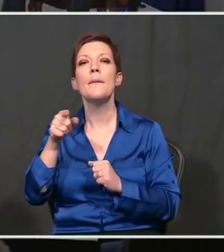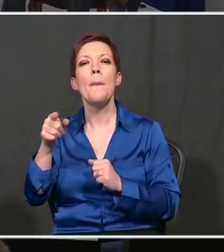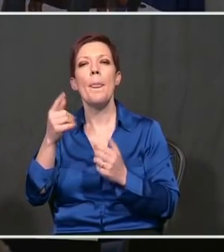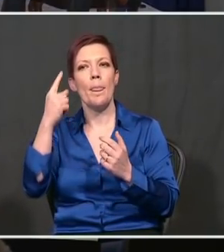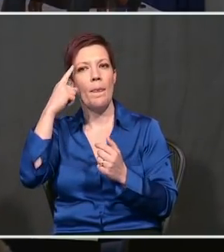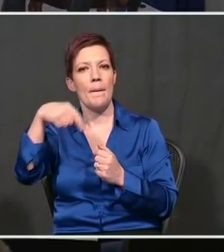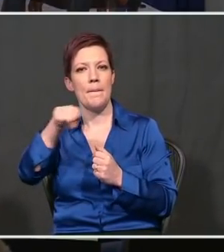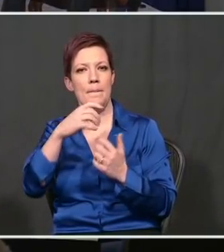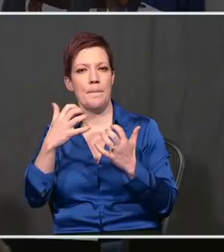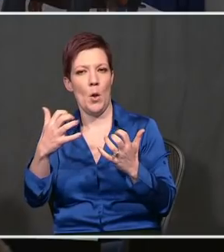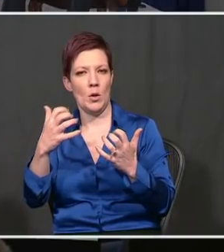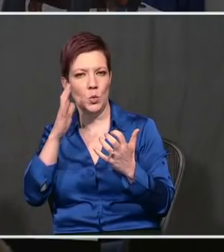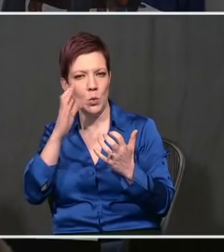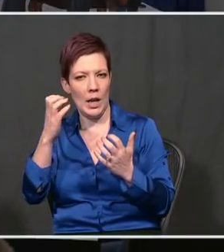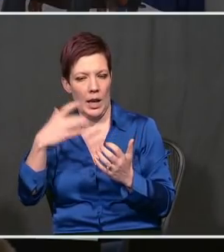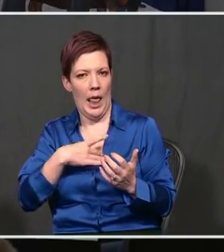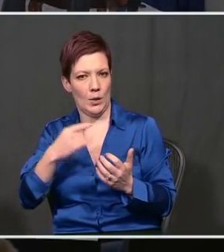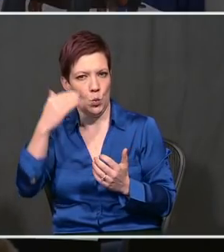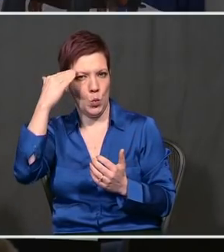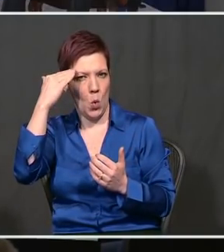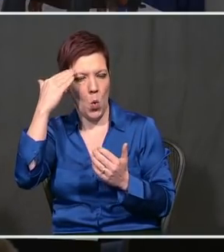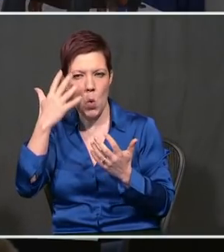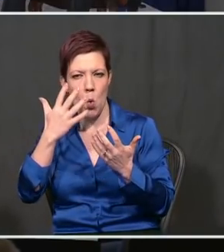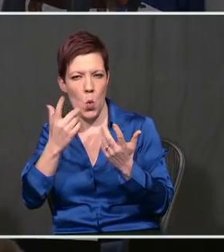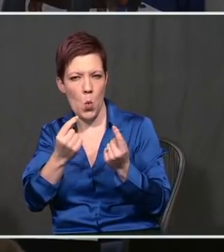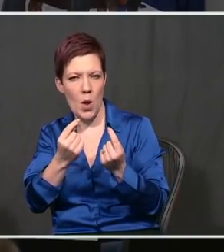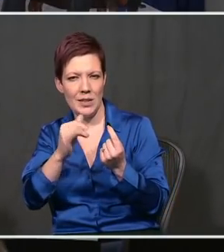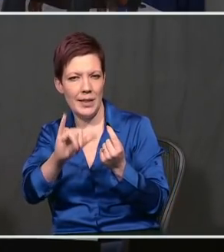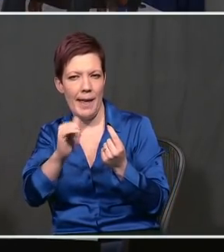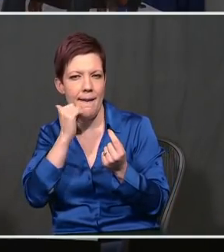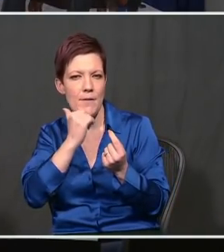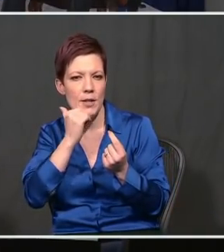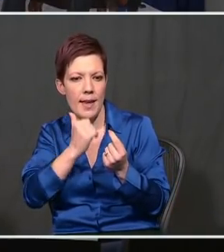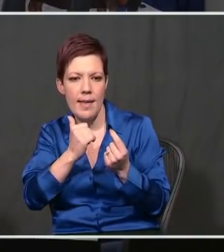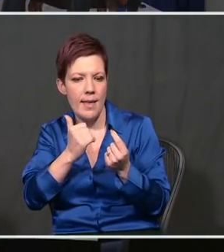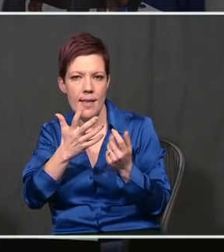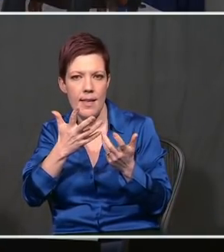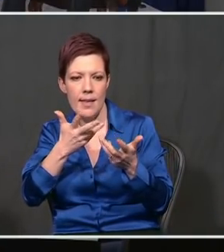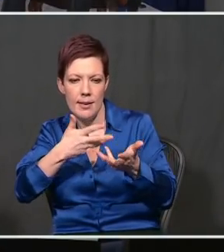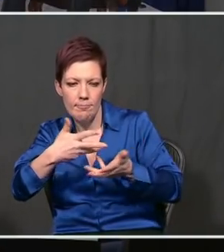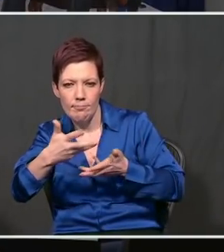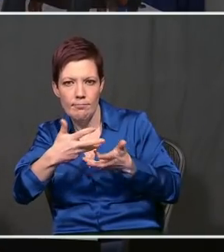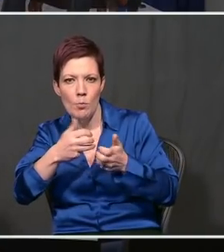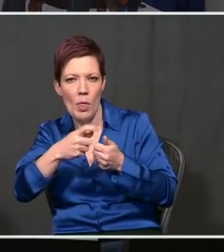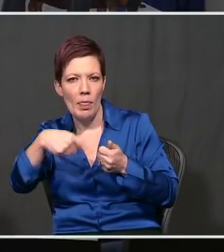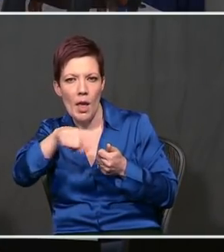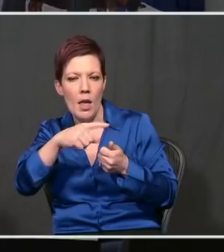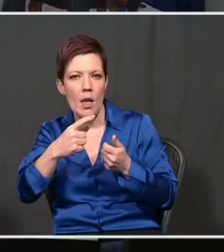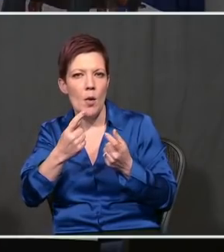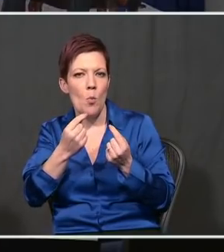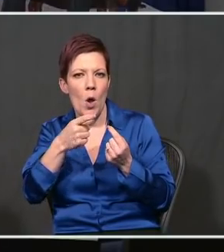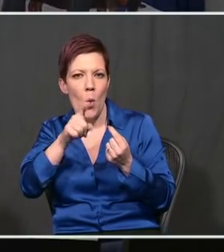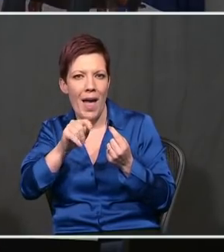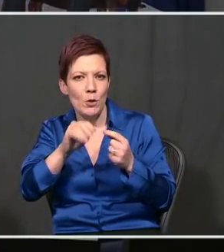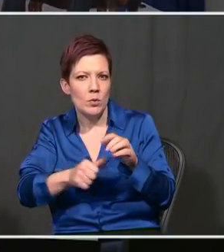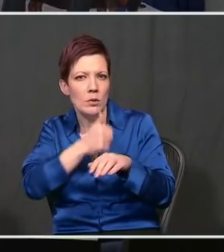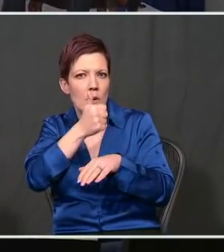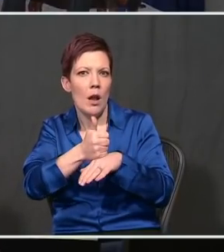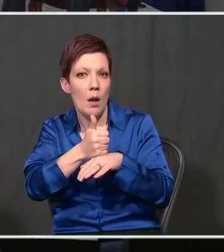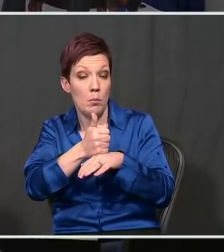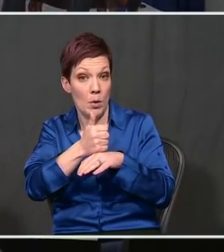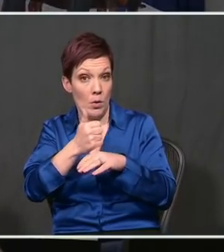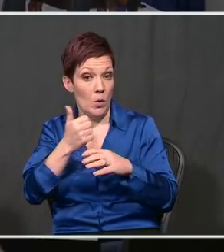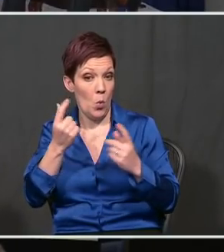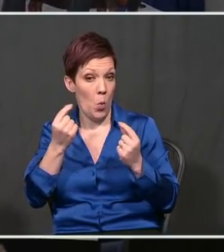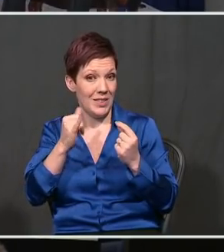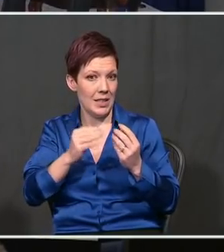of interactions, if any, you have with them on a daily basis, what you've had to build. And I bet Thermo's supplying something to them as well.